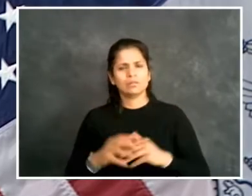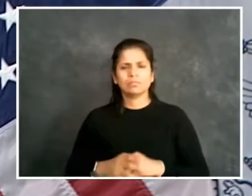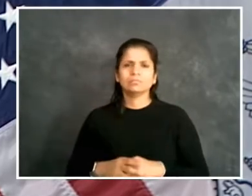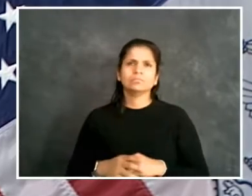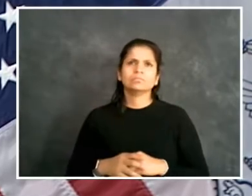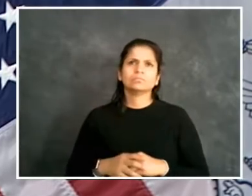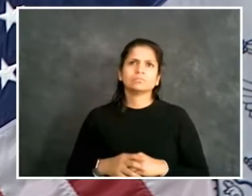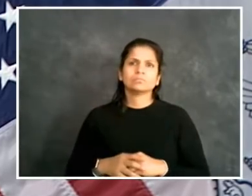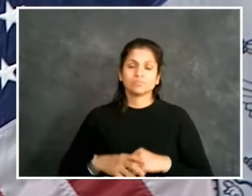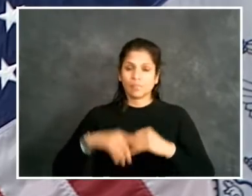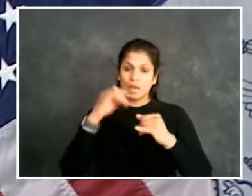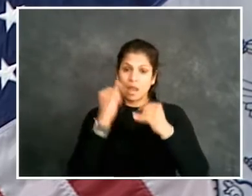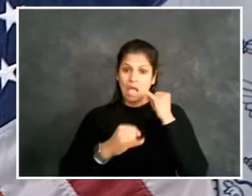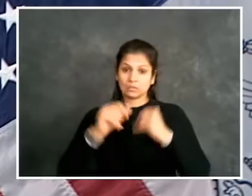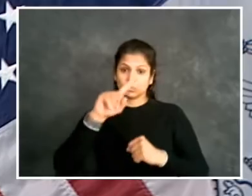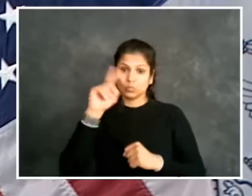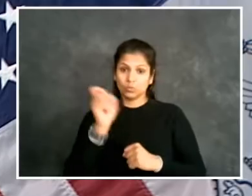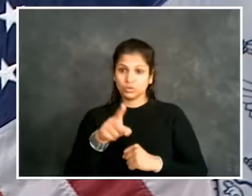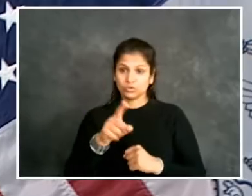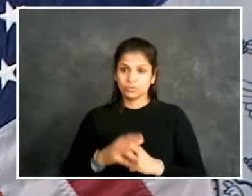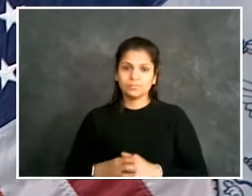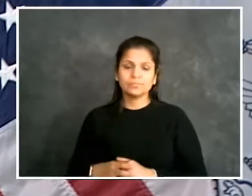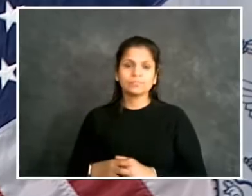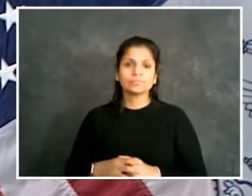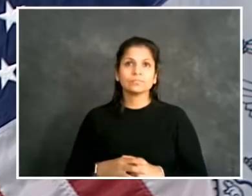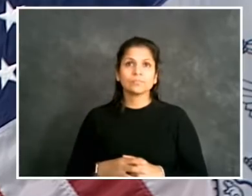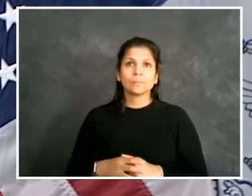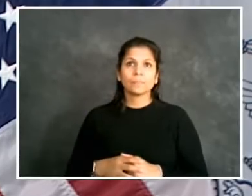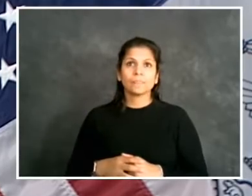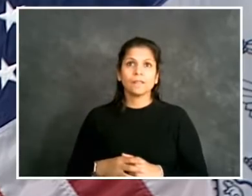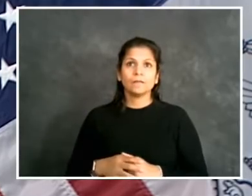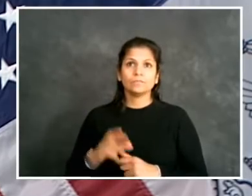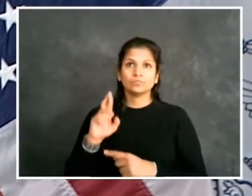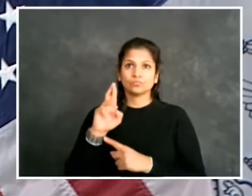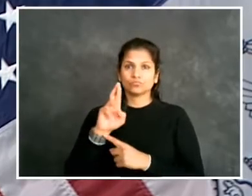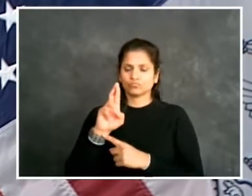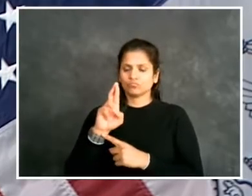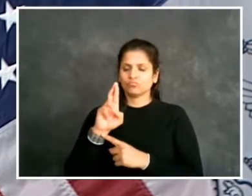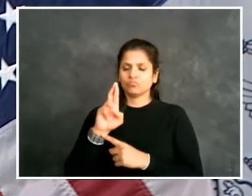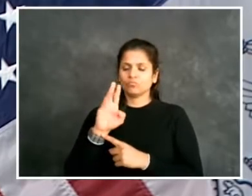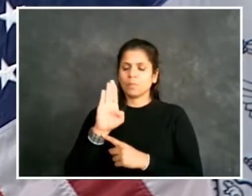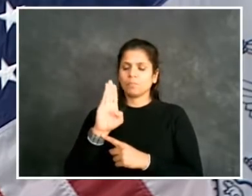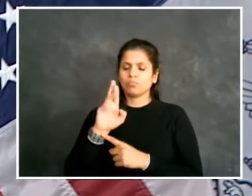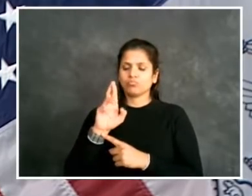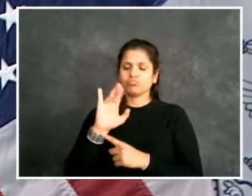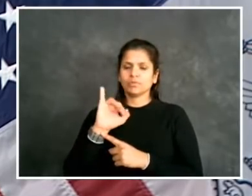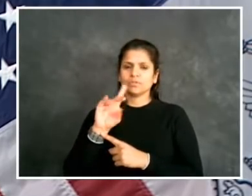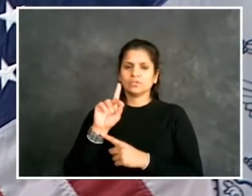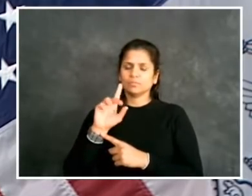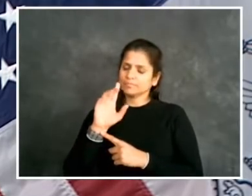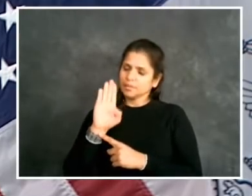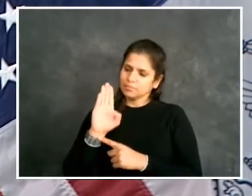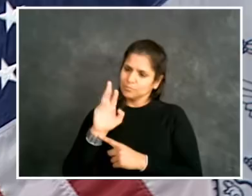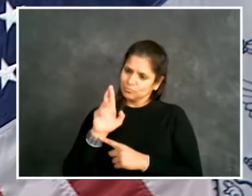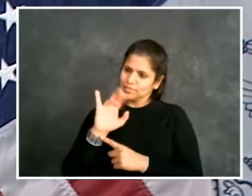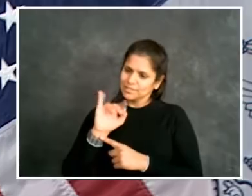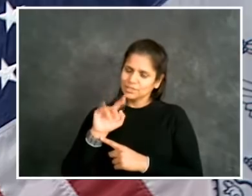Good morning, Mr. Mayor. Just to follow up on some of Aaron's questions and your announcement today about the face